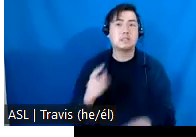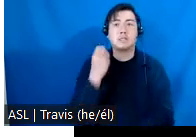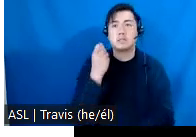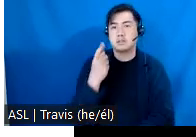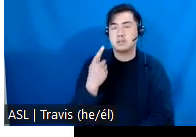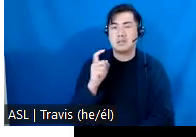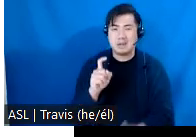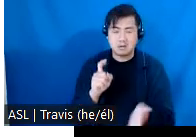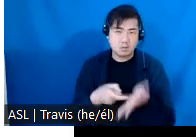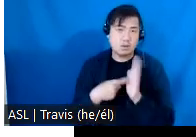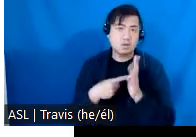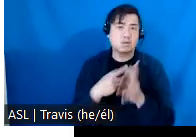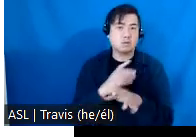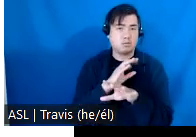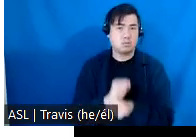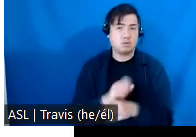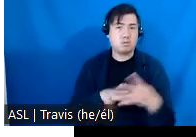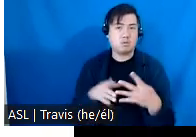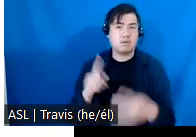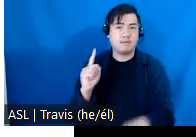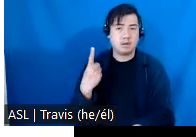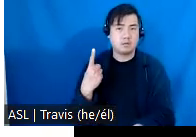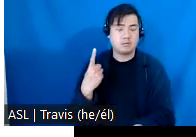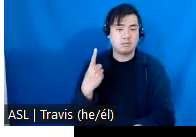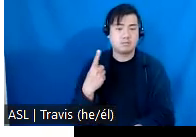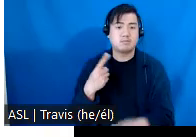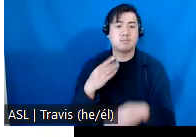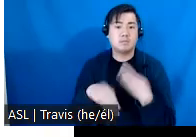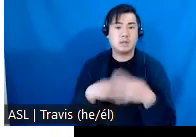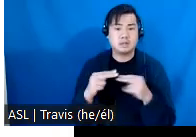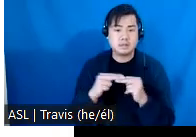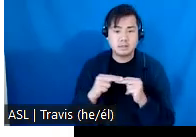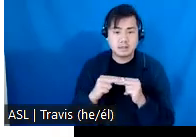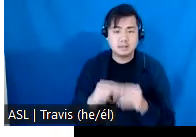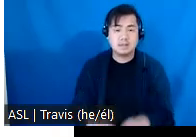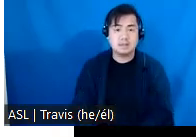only. And let's just get to the next slide here.